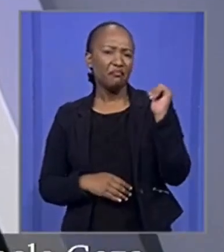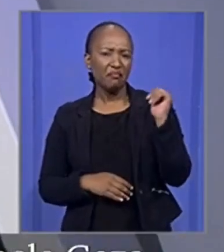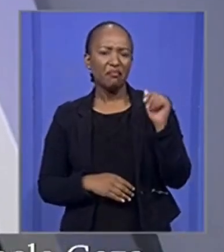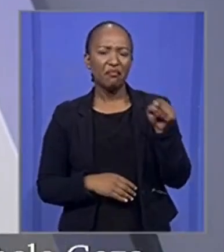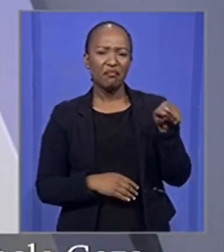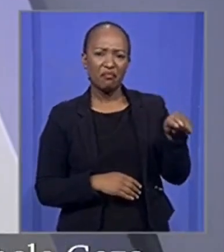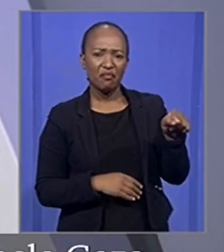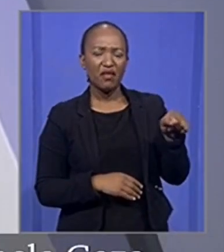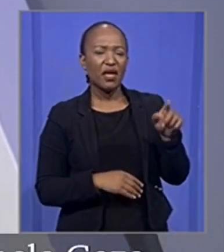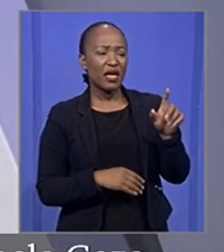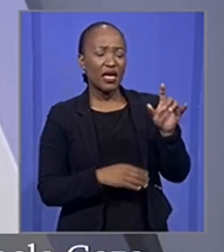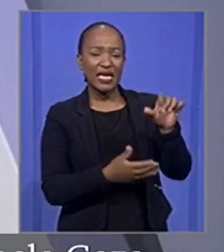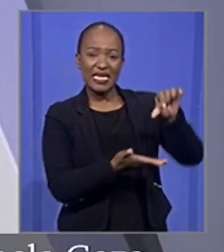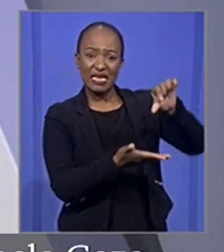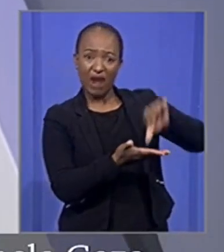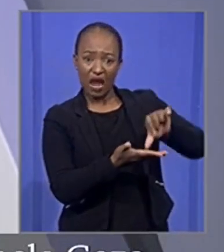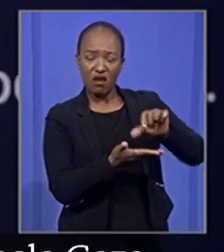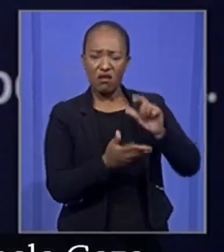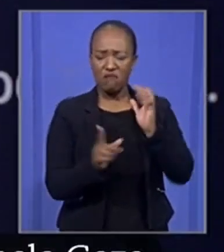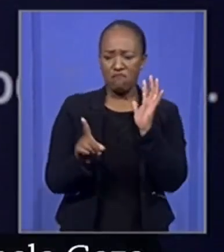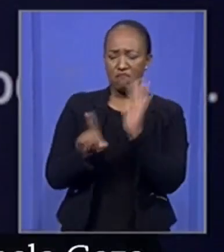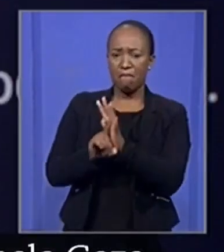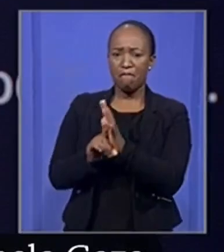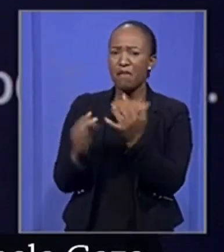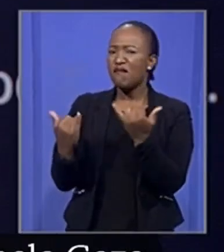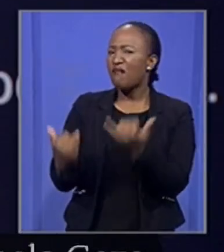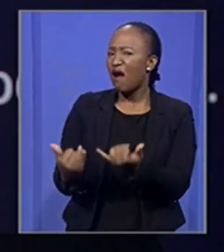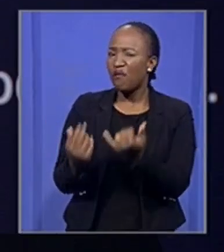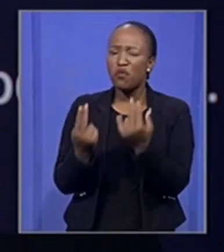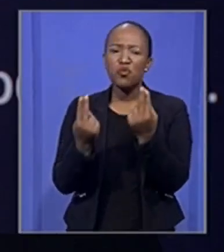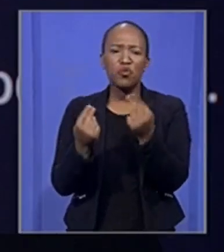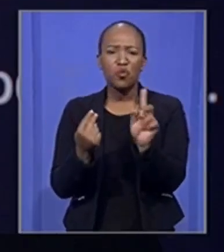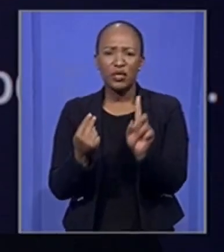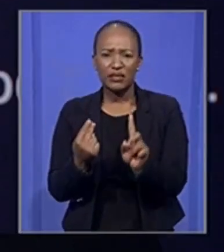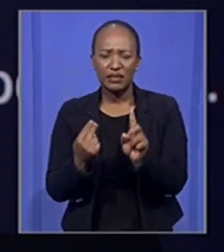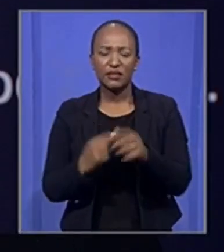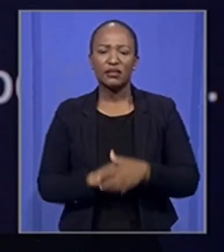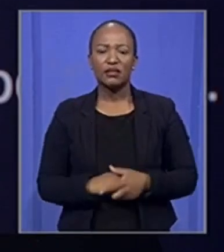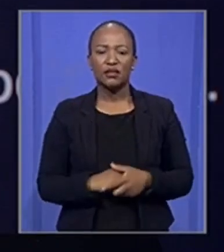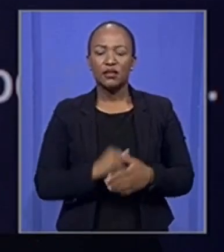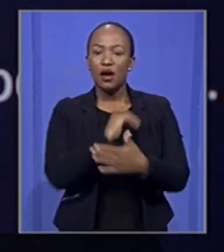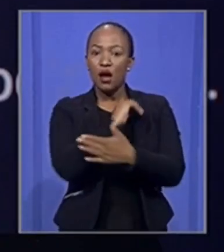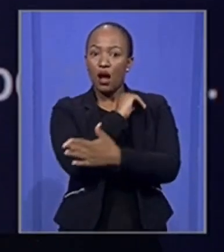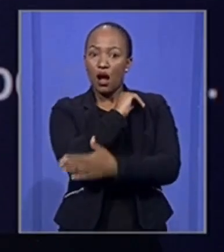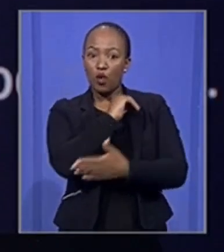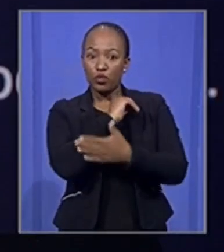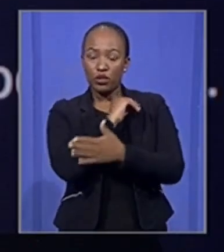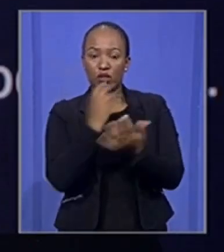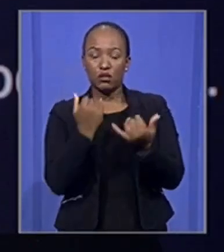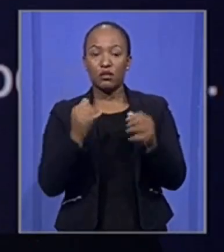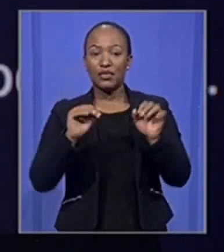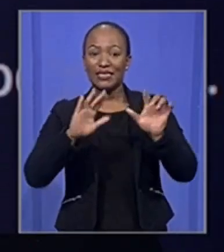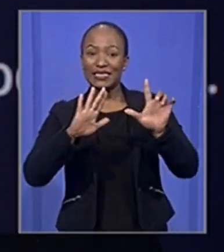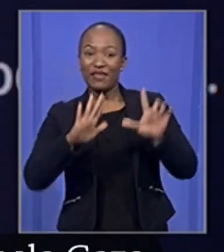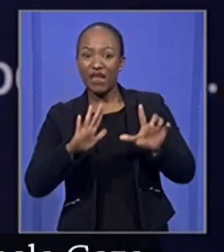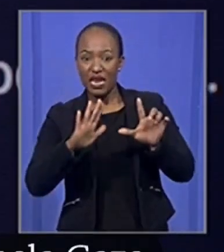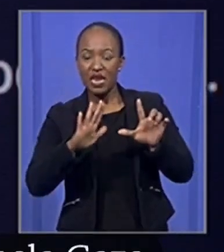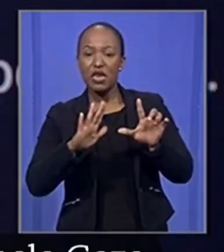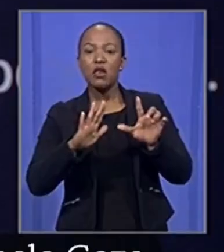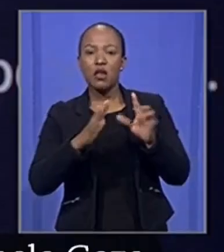tsa morao ke dife? Seo re se tsebang ke hore dinaha tse tswetseng pele tse supileng tseo di kenyelletsang naha